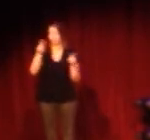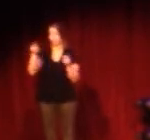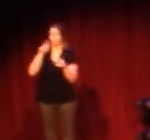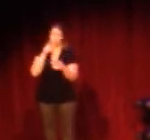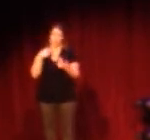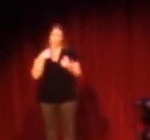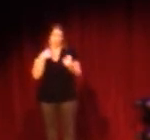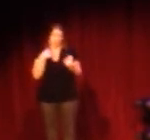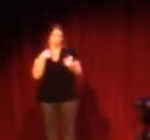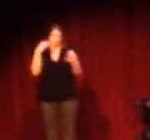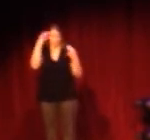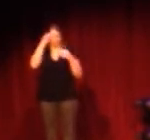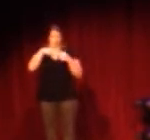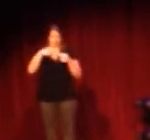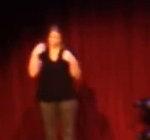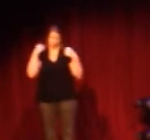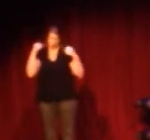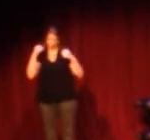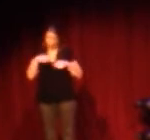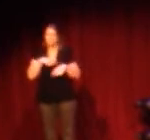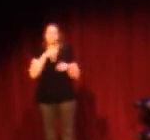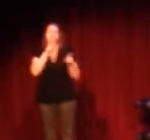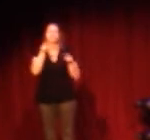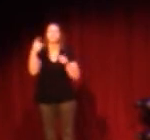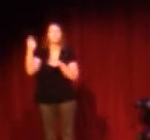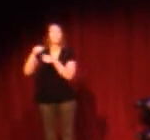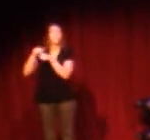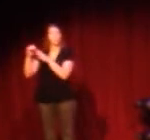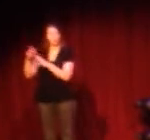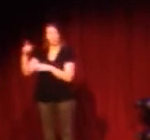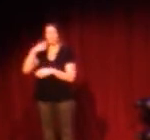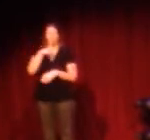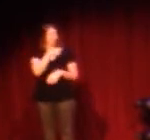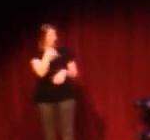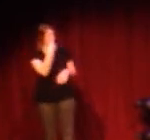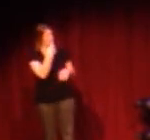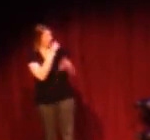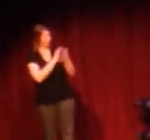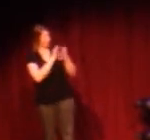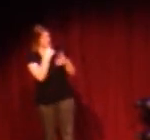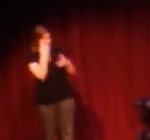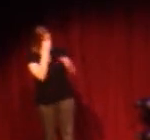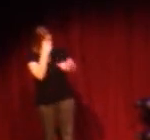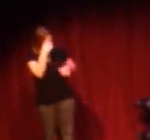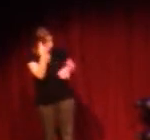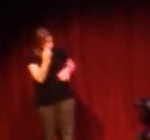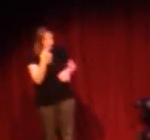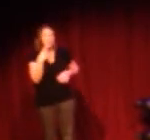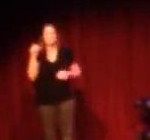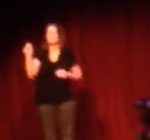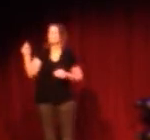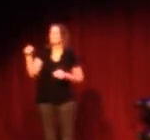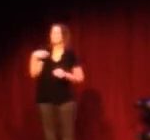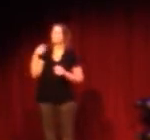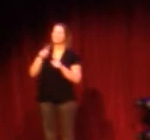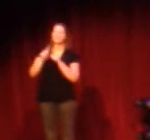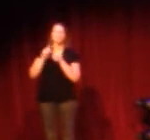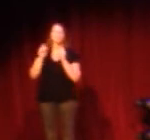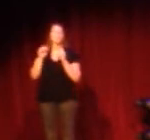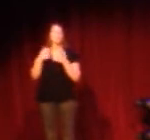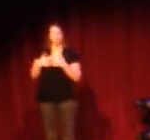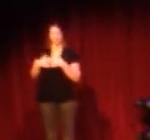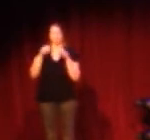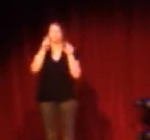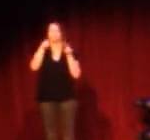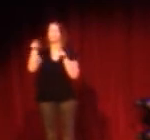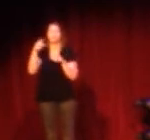don't know anything. And the trainer's like, you look confused, sir. Are you looking for something? And I'm just looking at all the machines. He's like, oh,